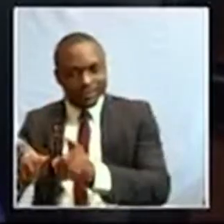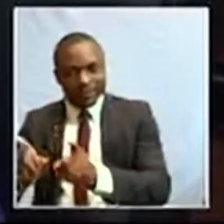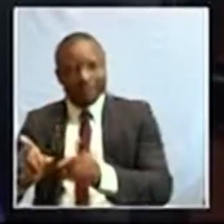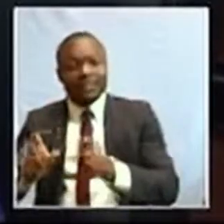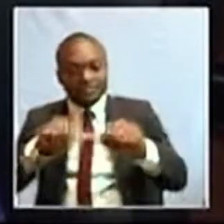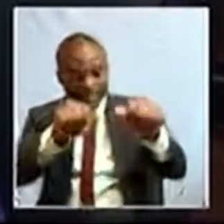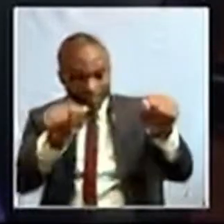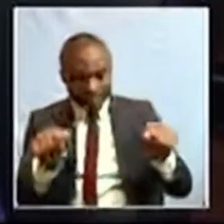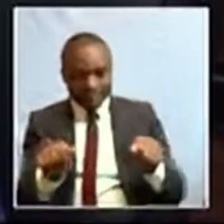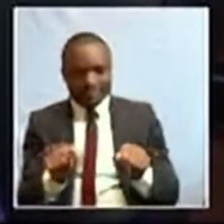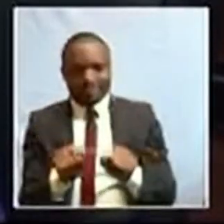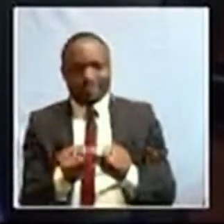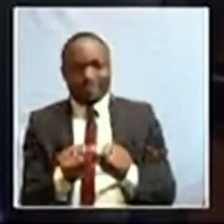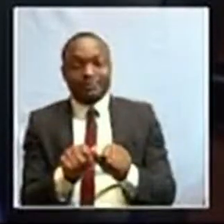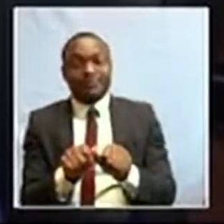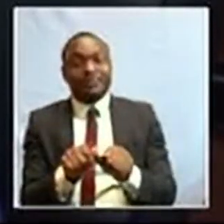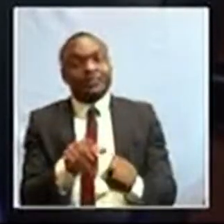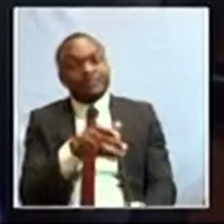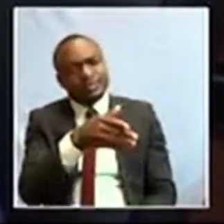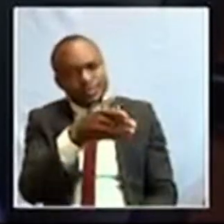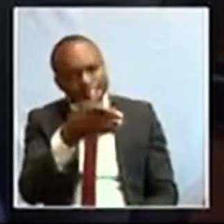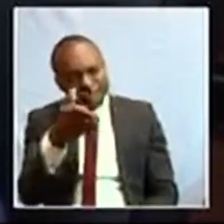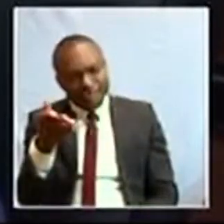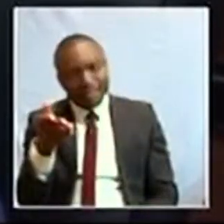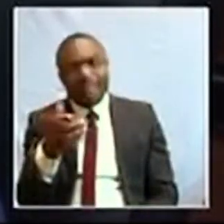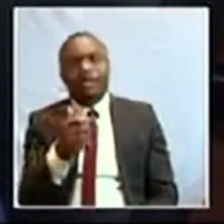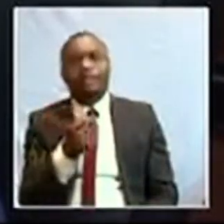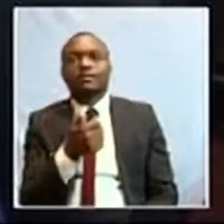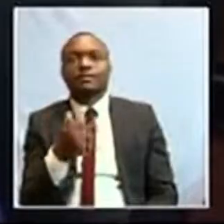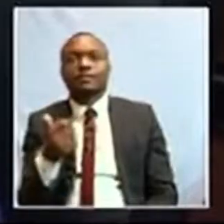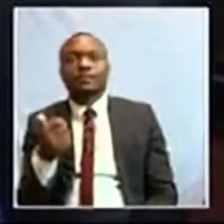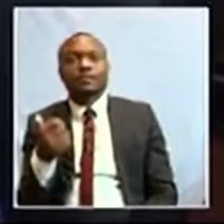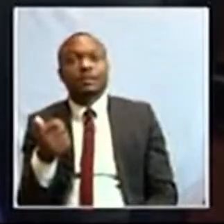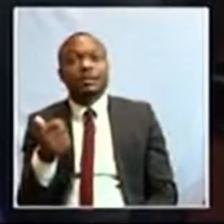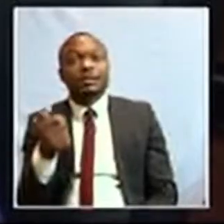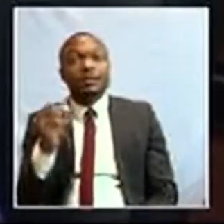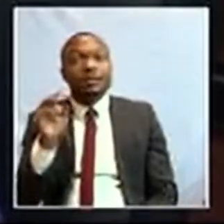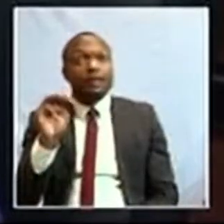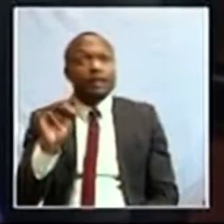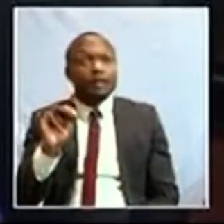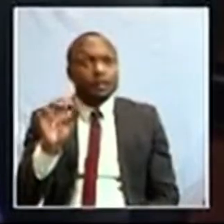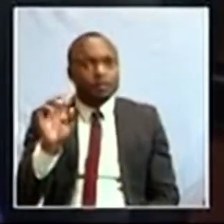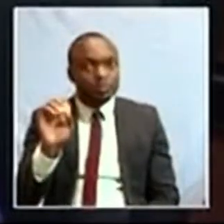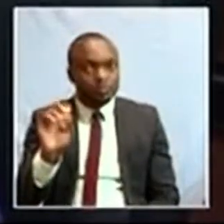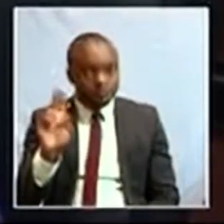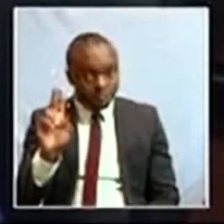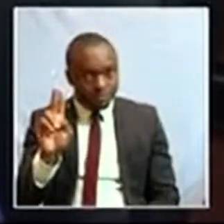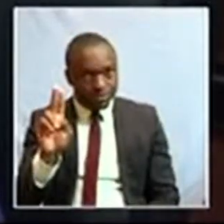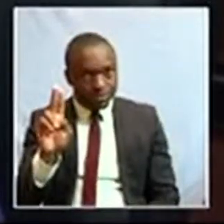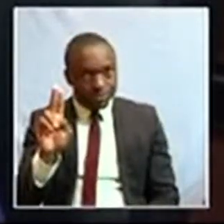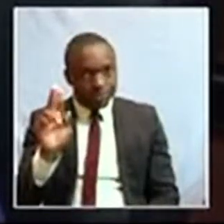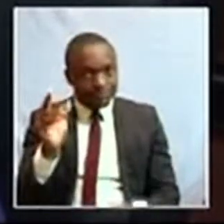And is there any memorandum of understanding or engagement